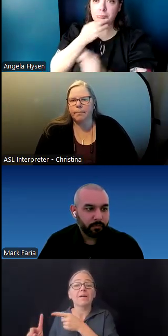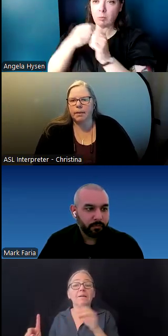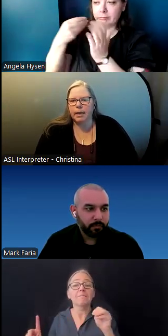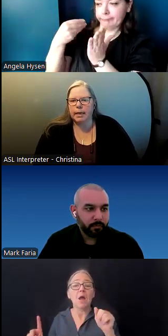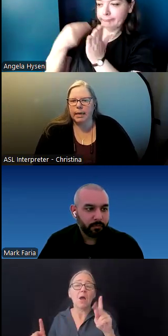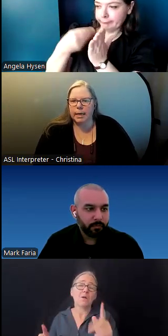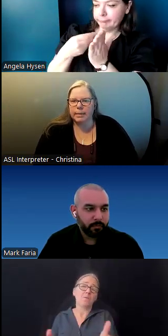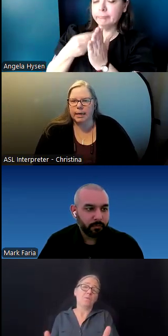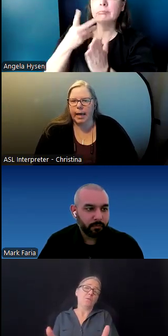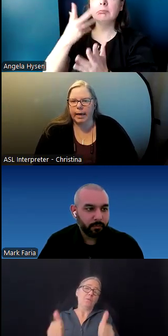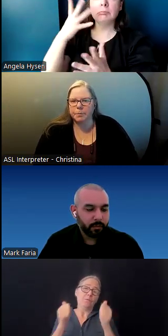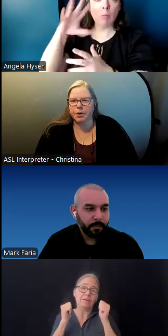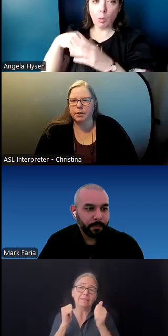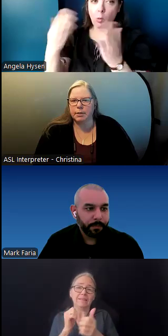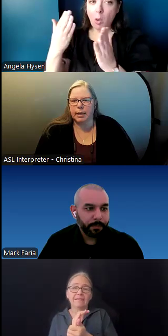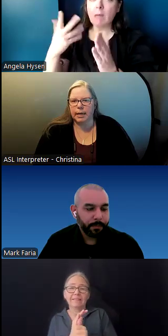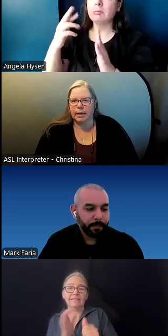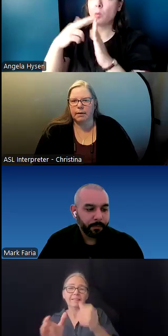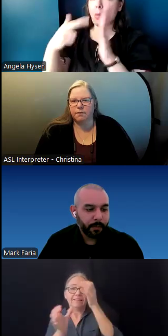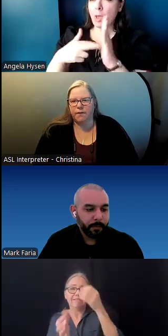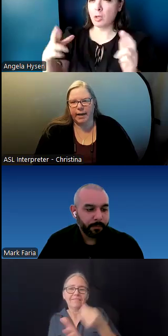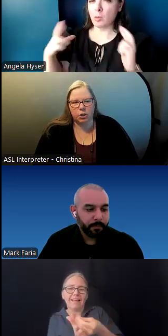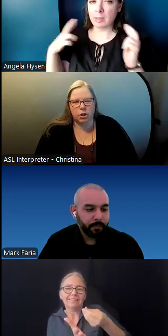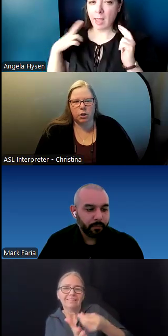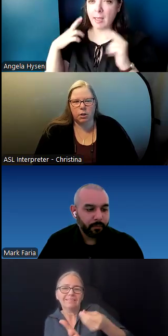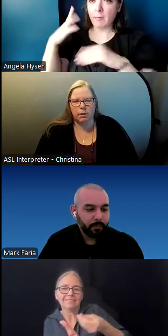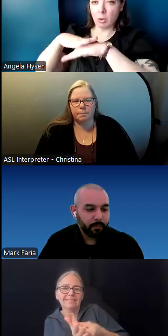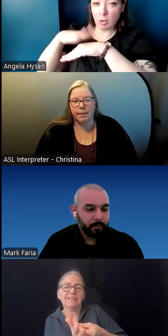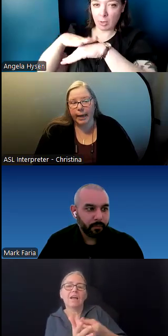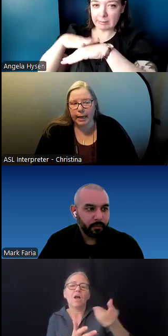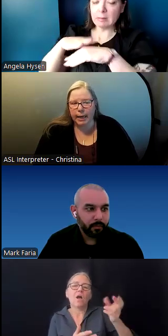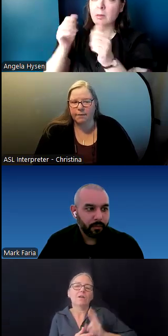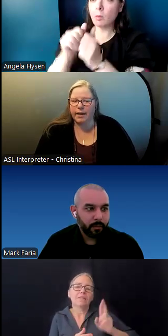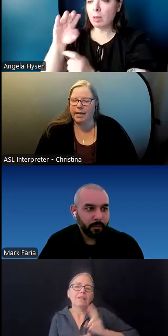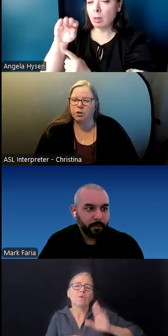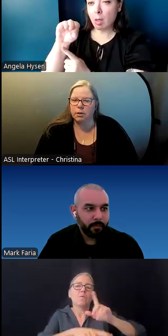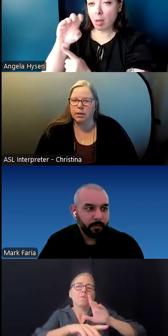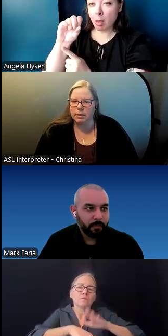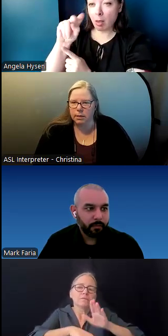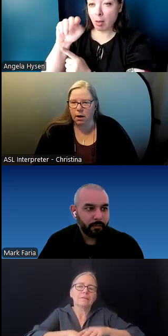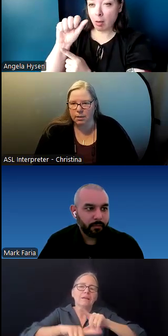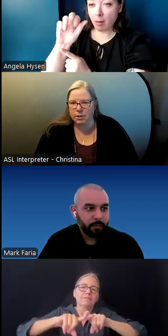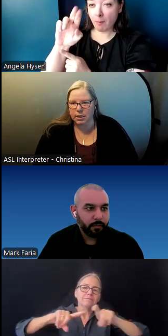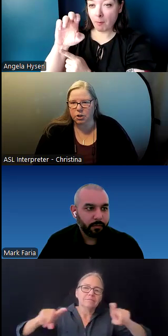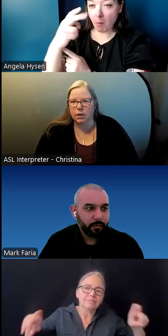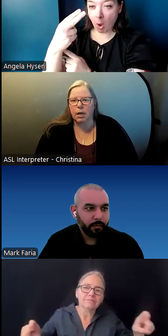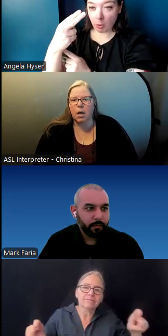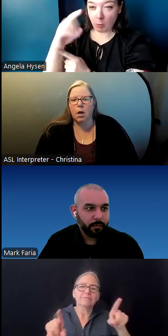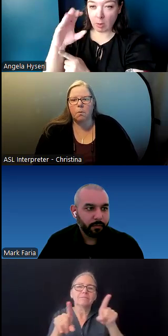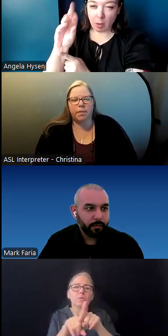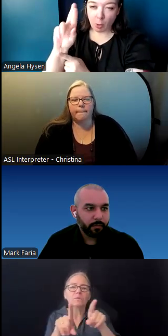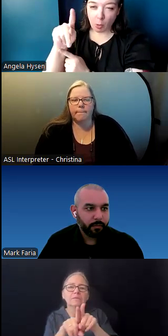Um, he is an expert in financial planning and financial